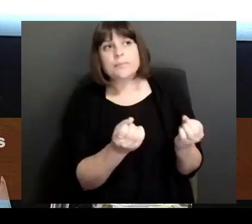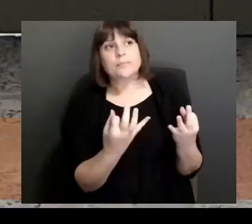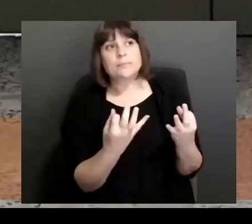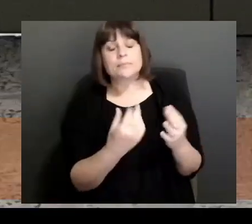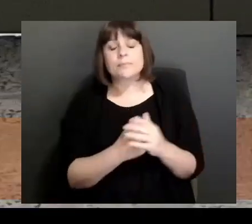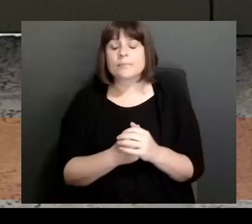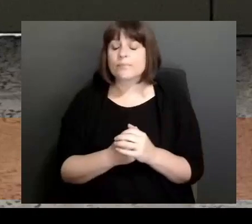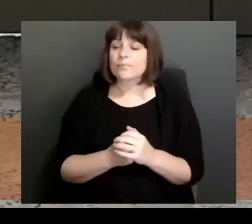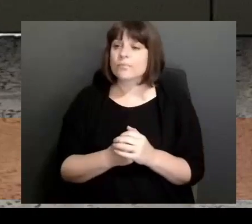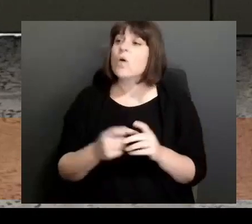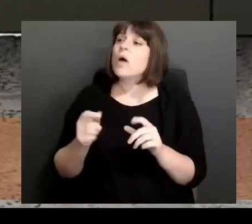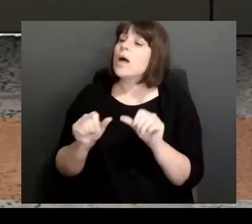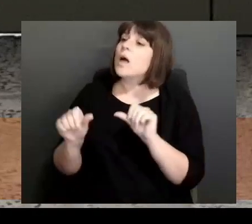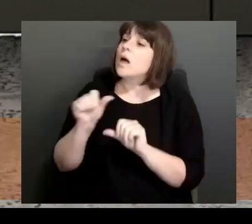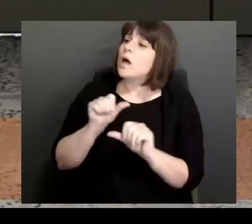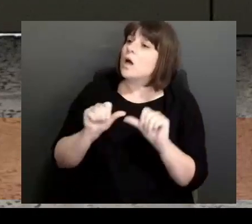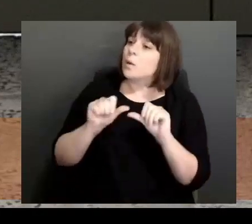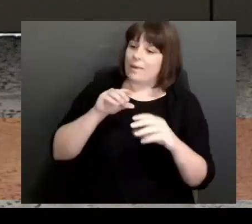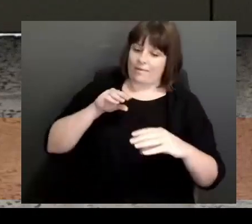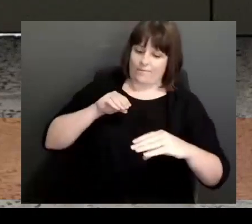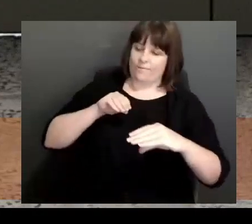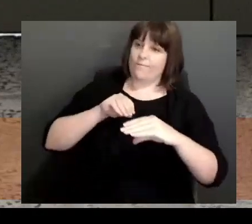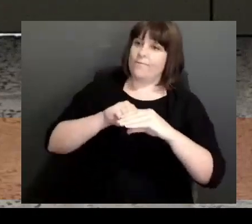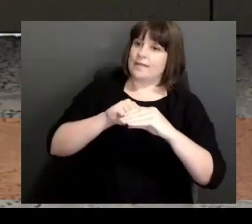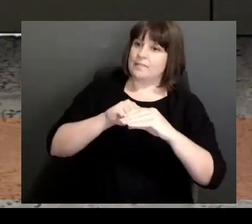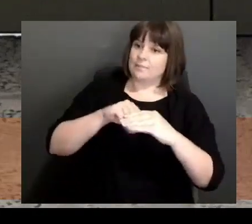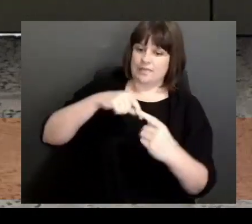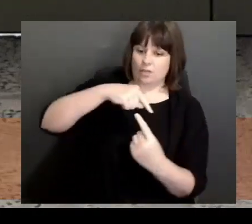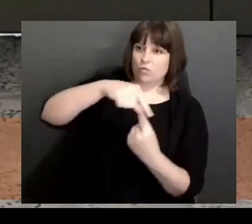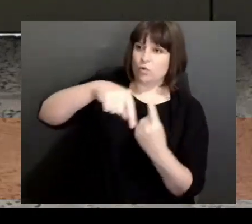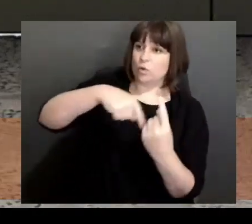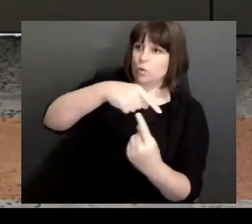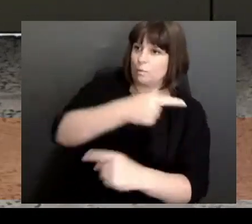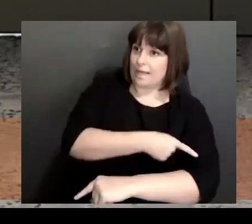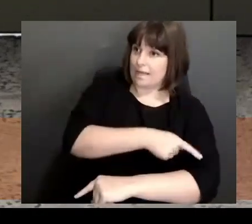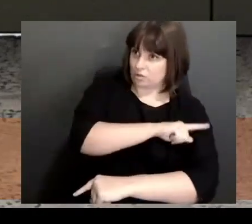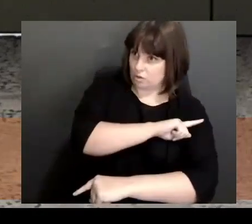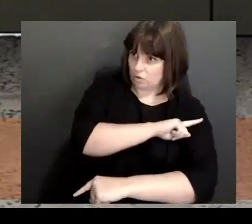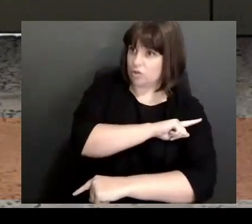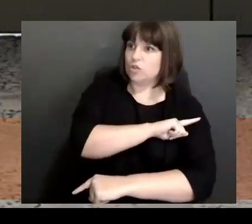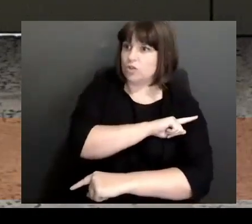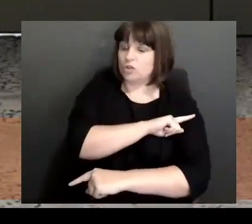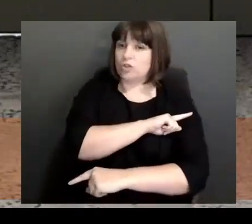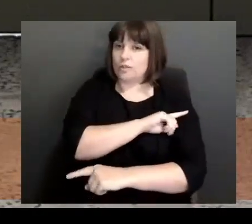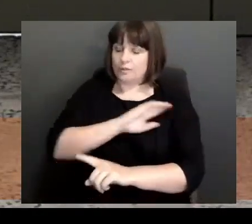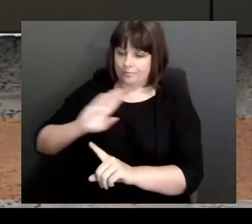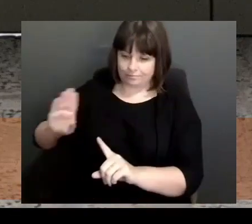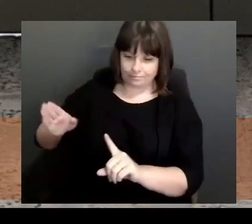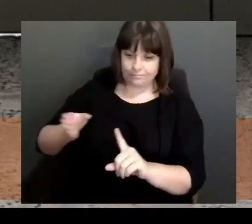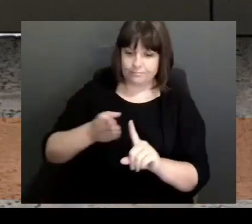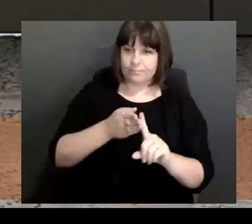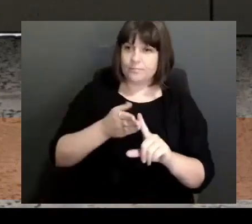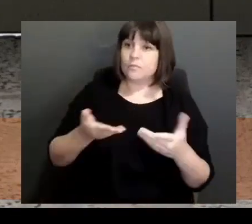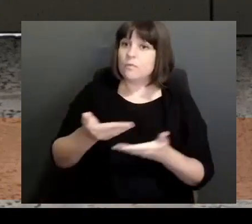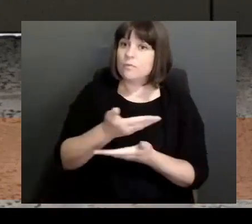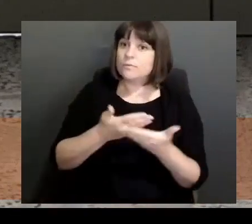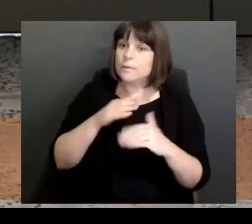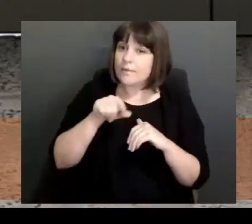to the investment in renewables and come back to our discussion about that. And